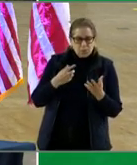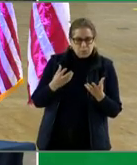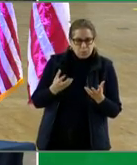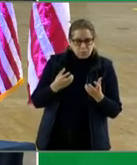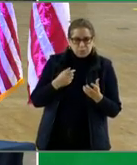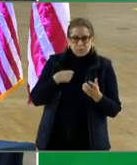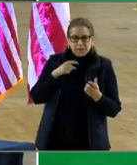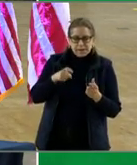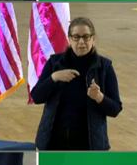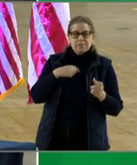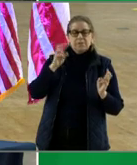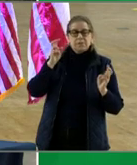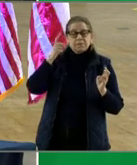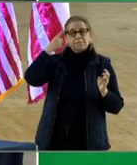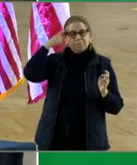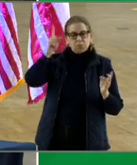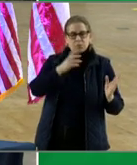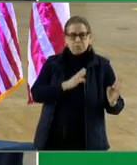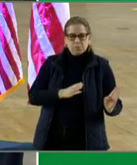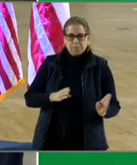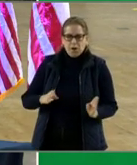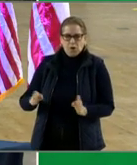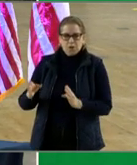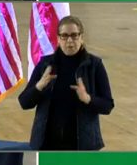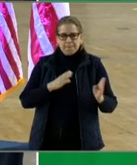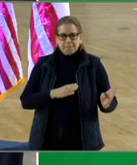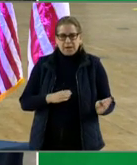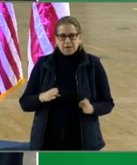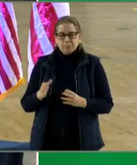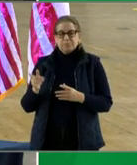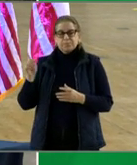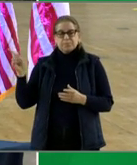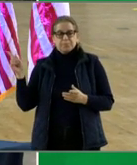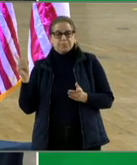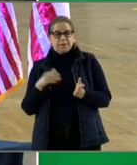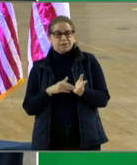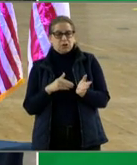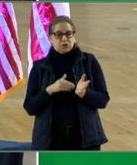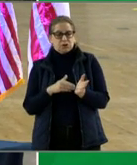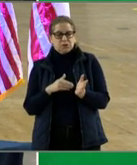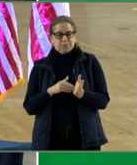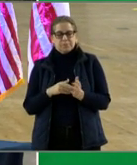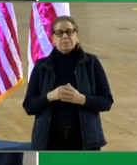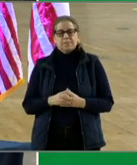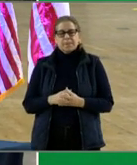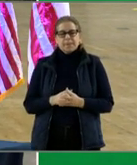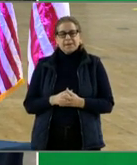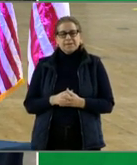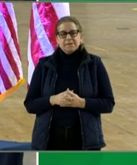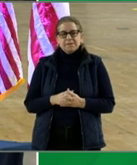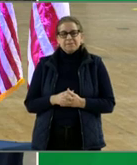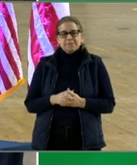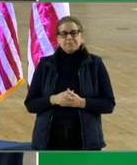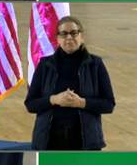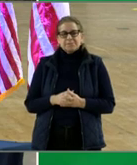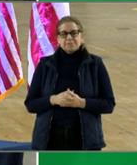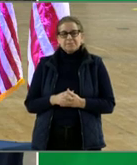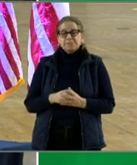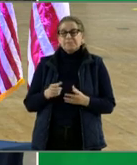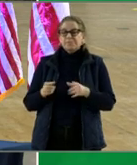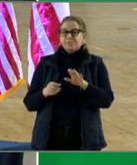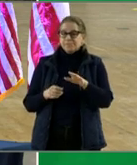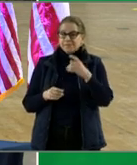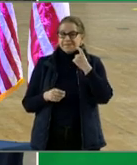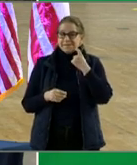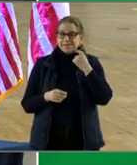thing that I will add is that, again, referencing the mayor's opening comments, is that the models help us to plan for